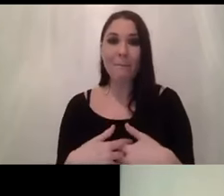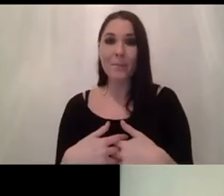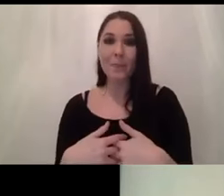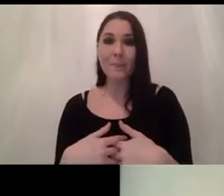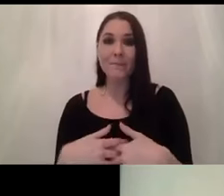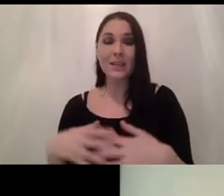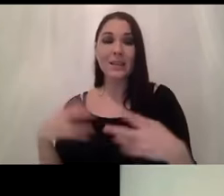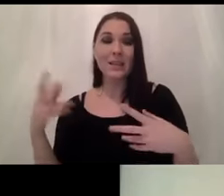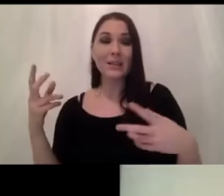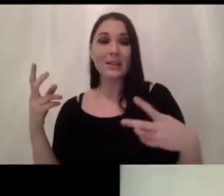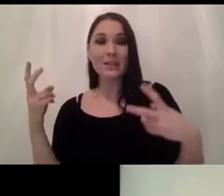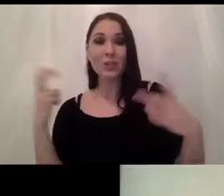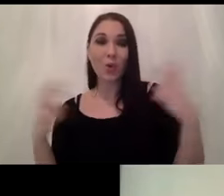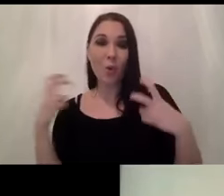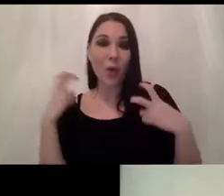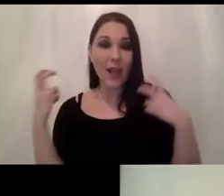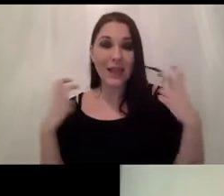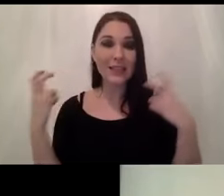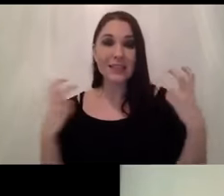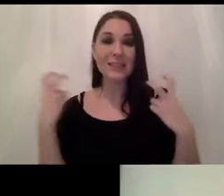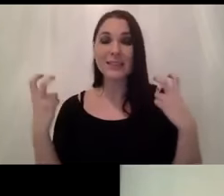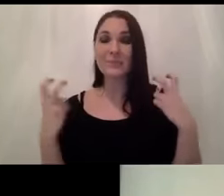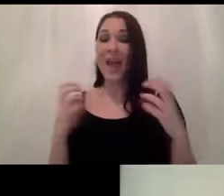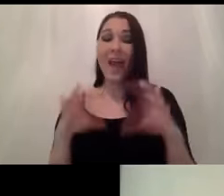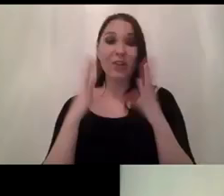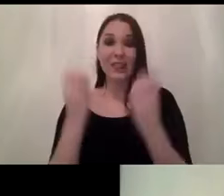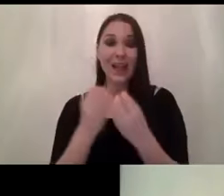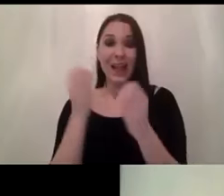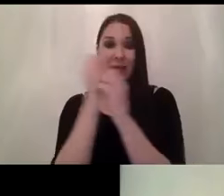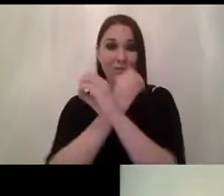noise, everything you can imagine, and